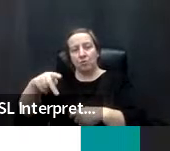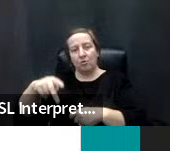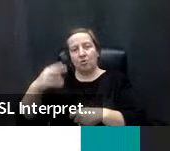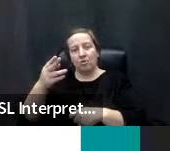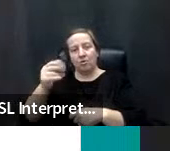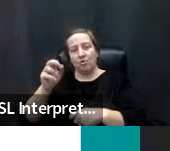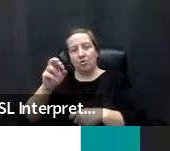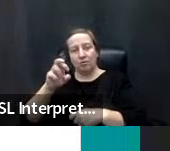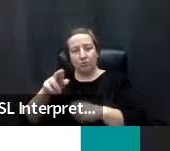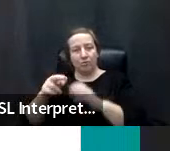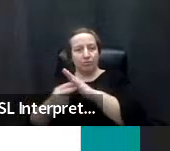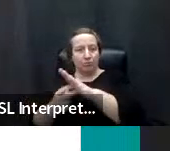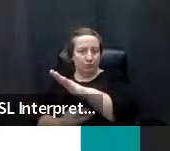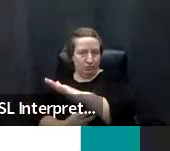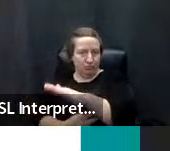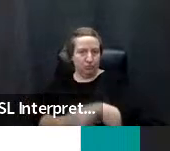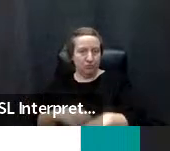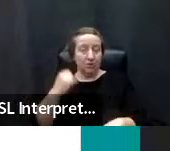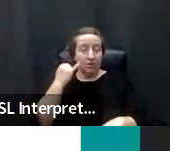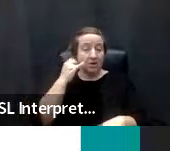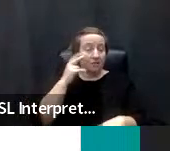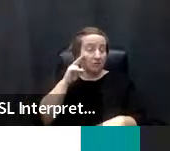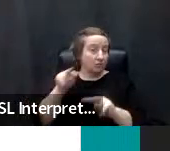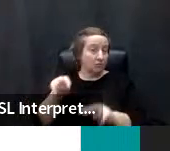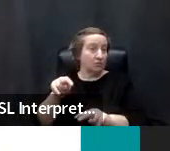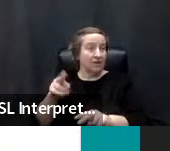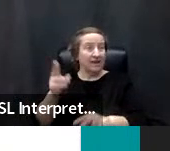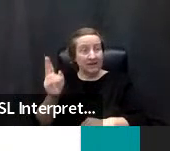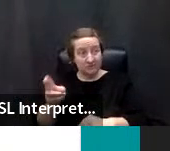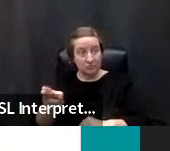If you have been following the history of the